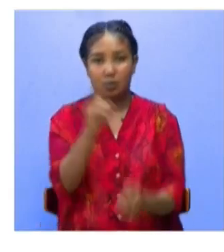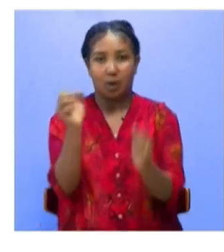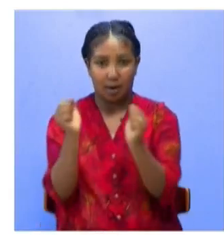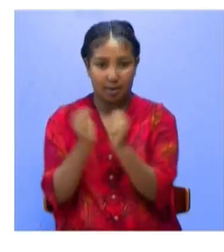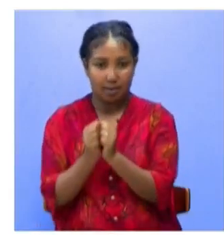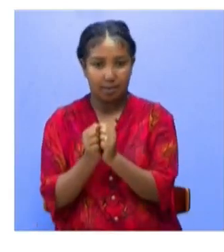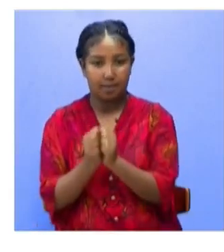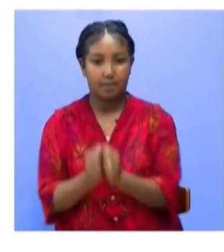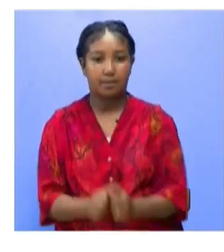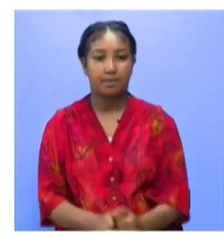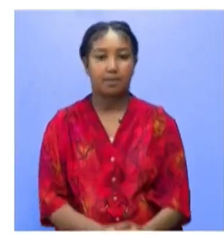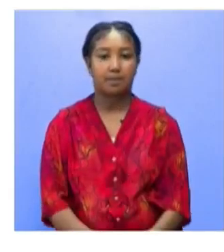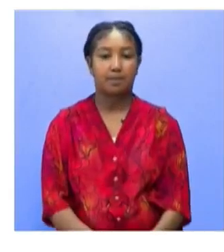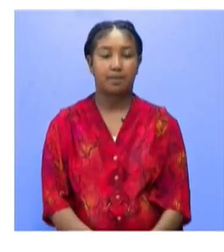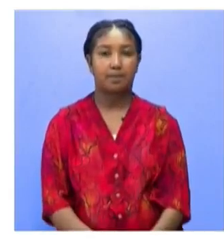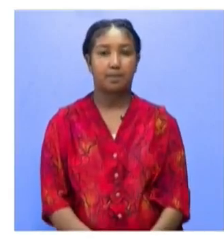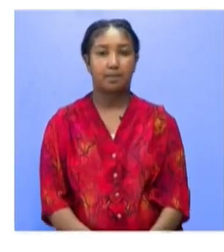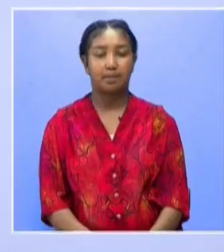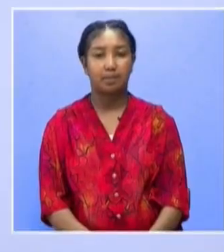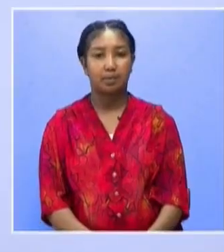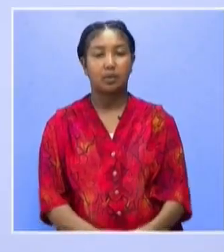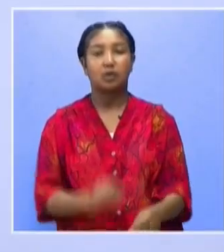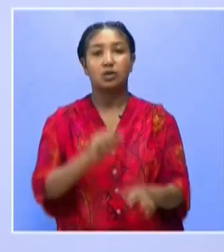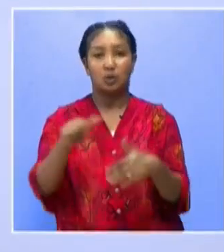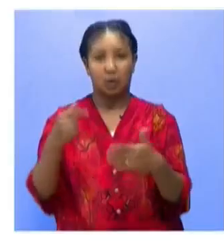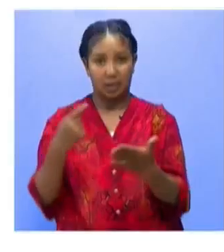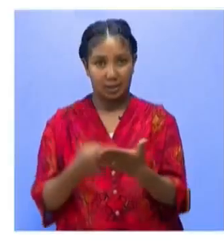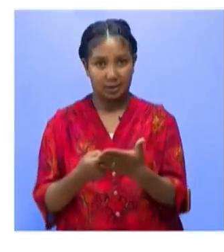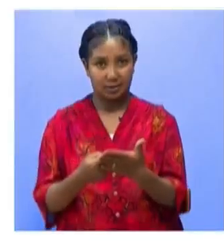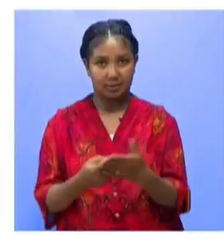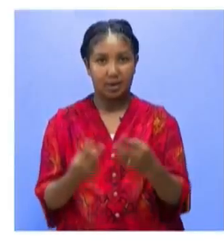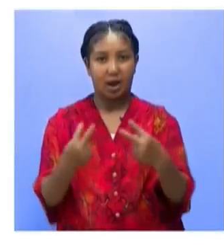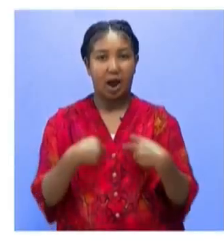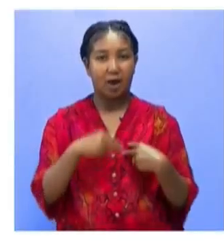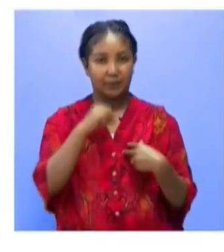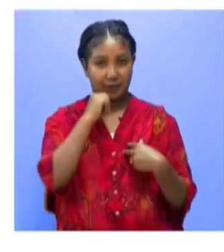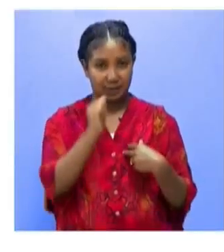is interrogative. So here, haven't,